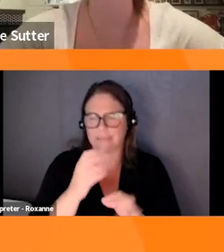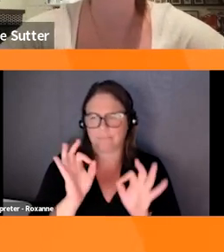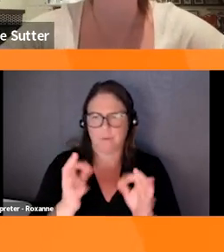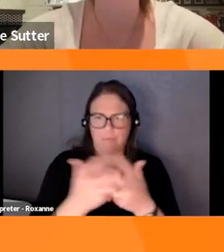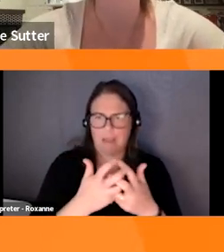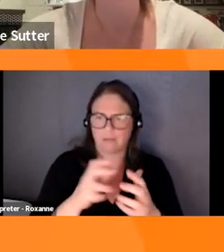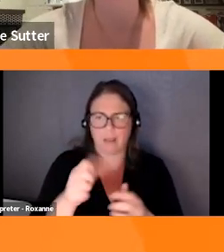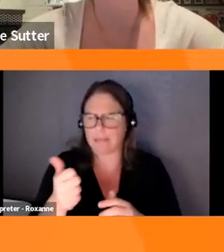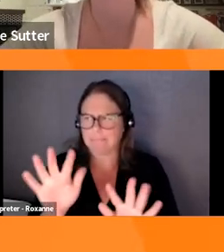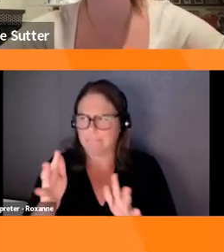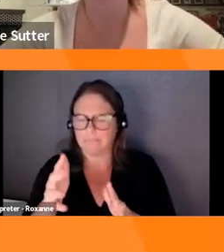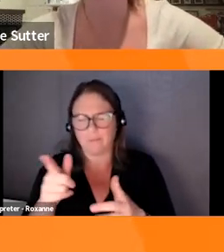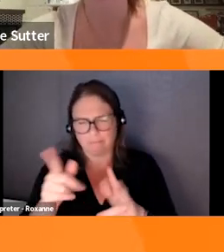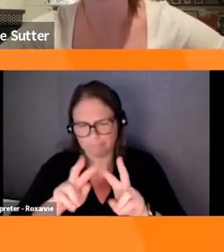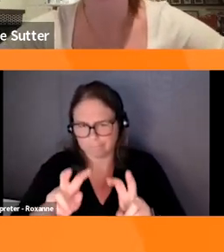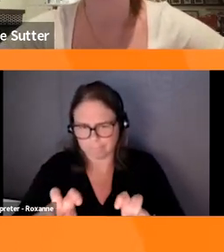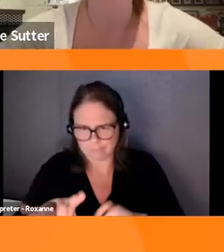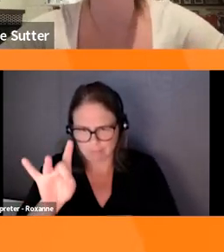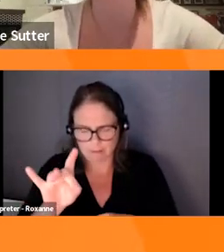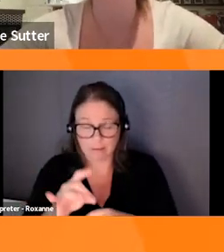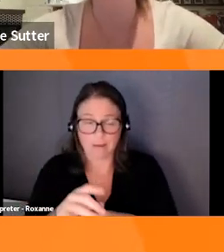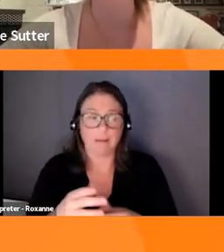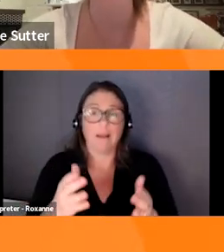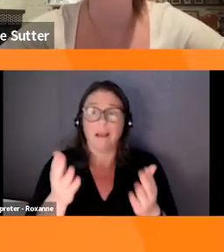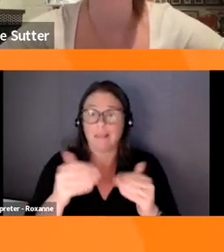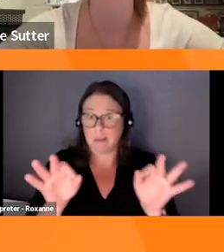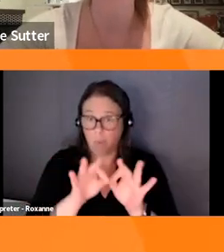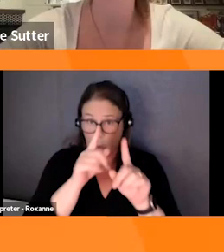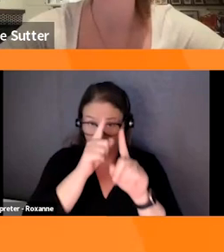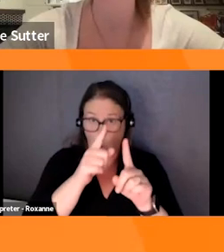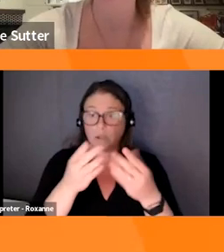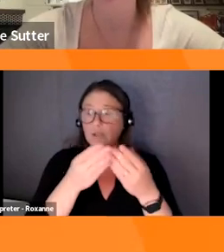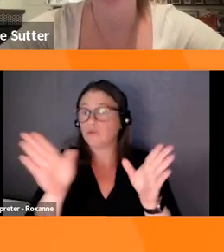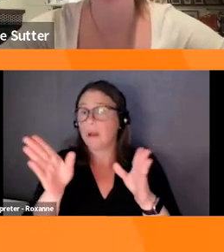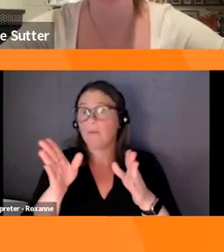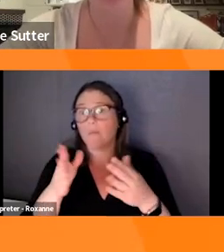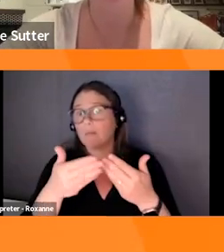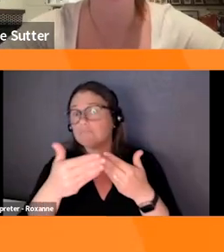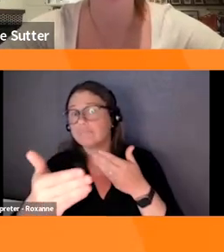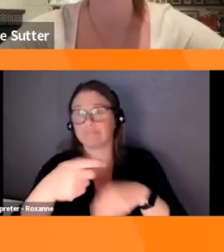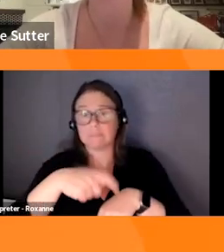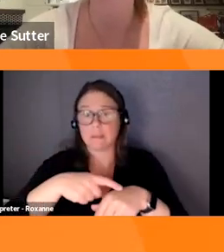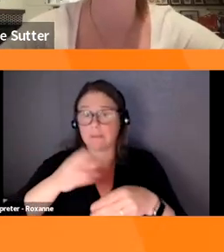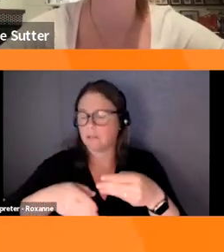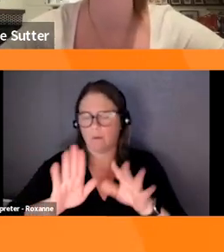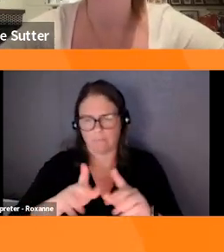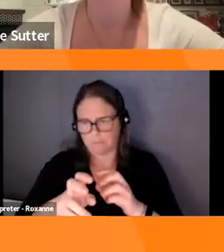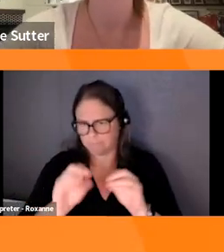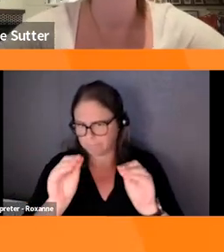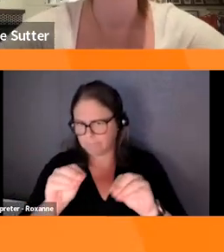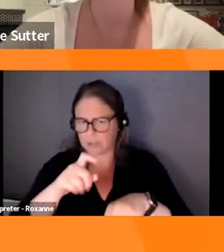when can you accomplish this goal by? And then there's also space to put your full goal once you've kind of got that sorted out, and you